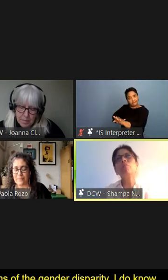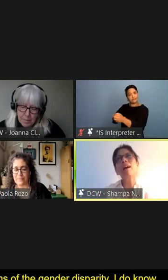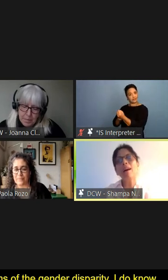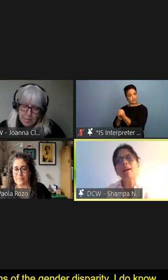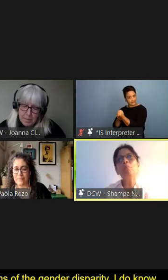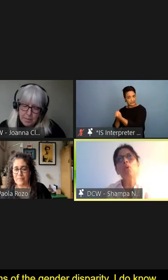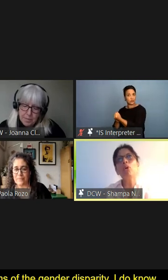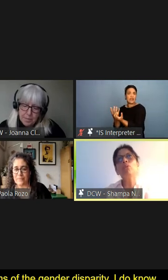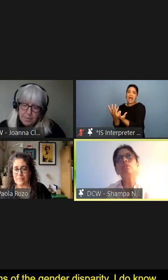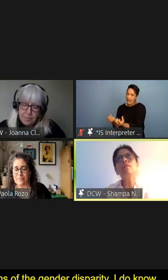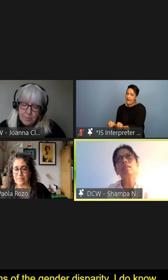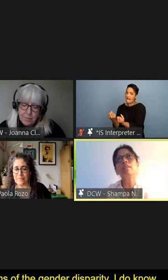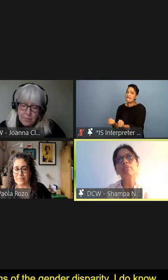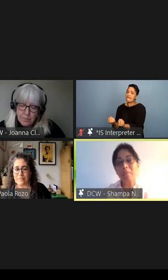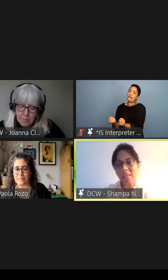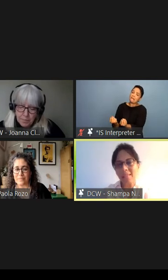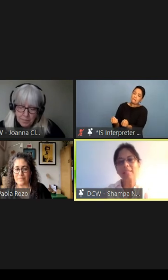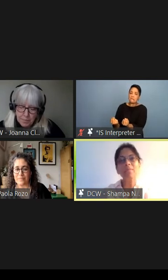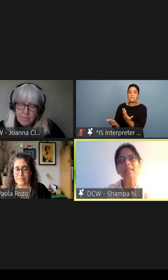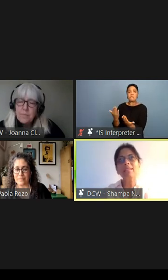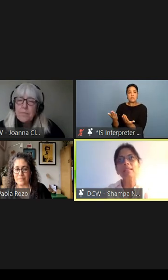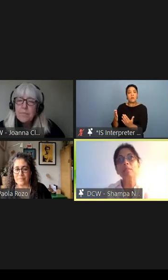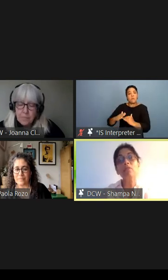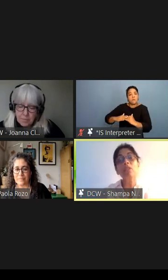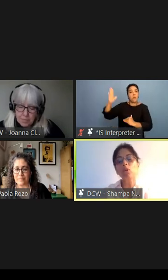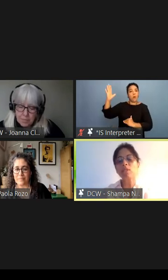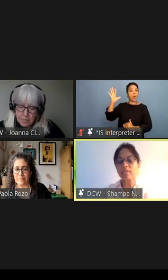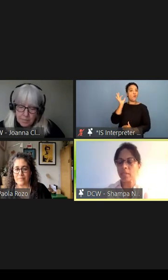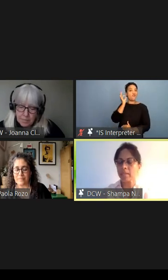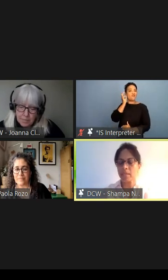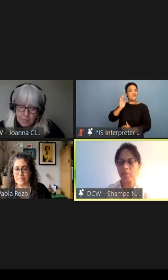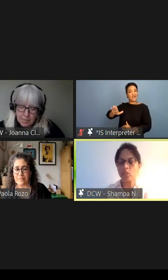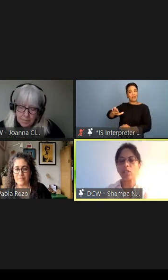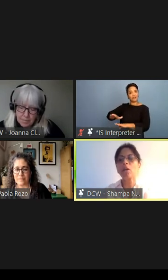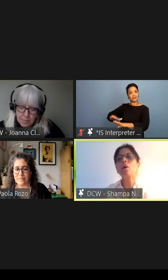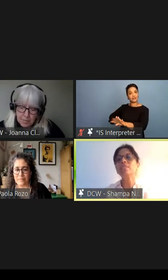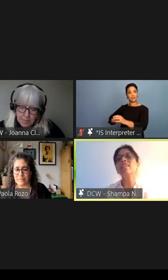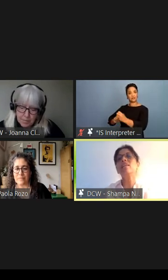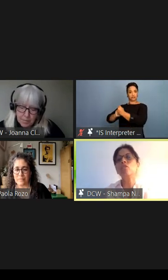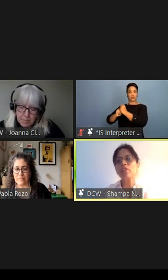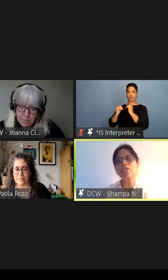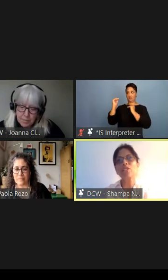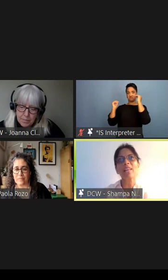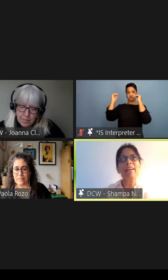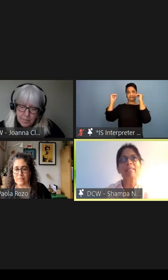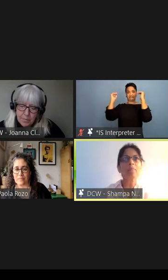There probably are more female siblings in terms of the older siblings, especially once they finish their